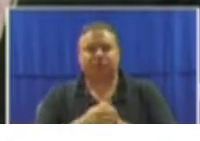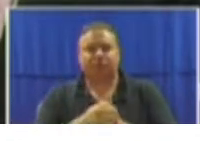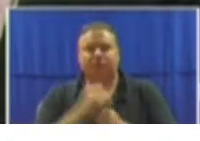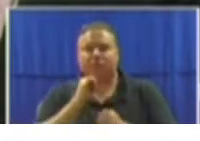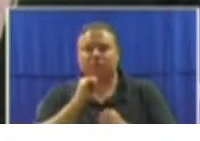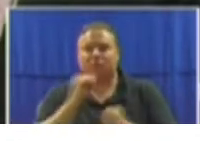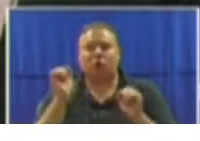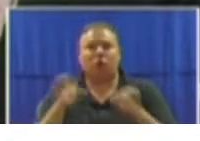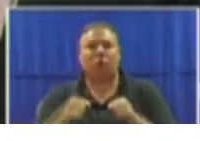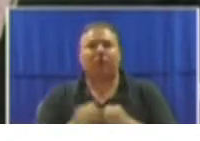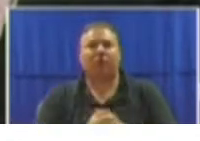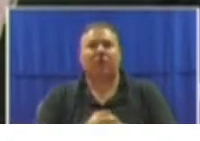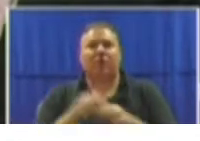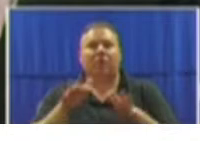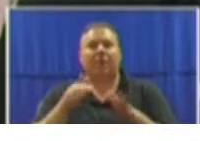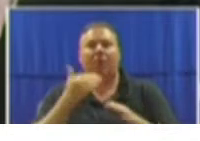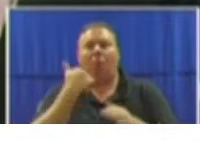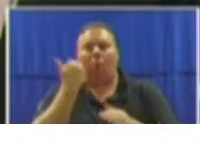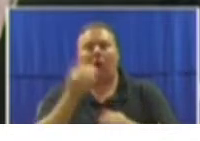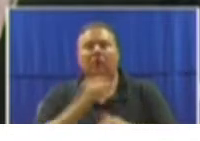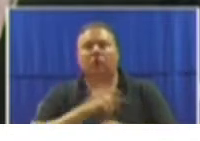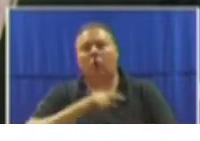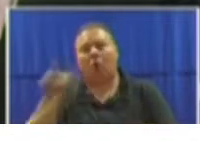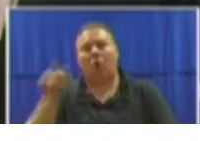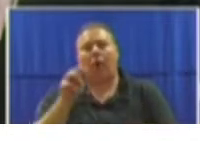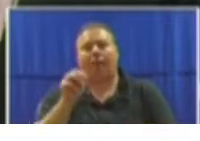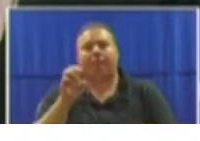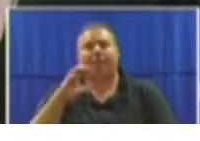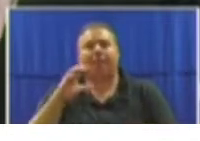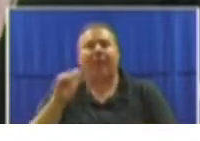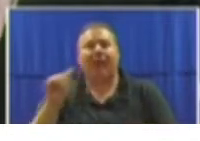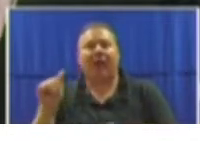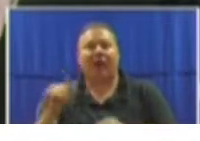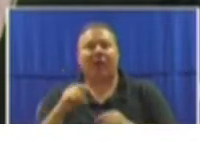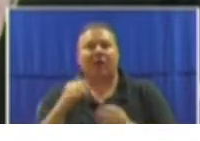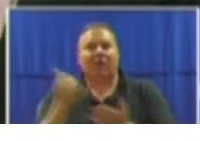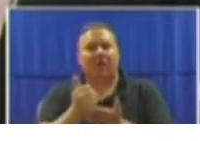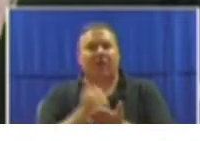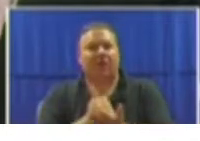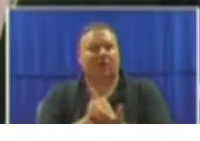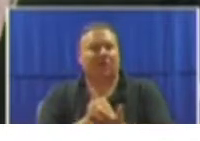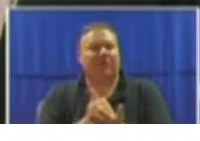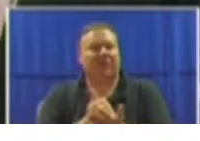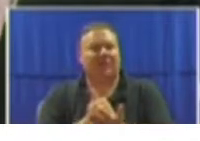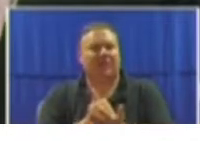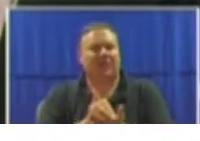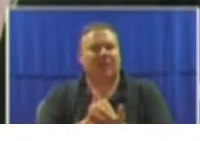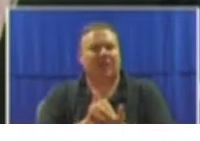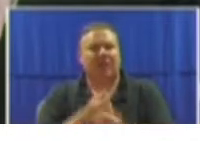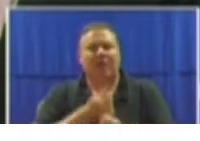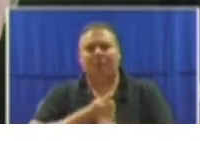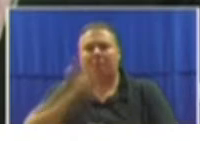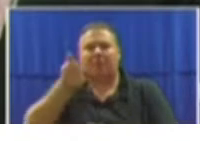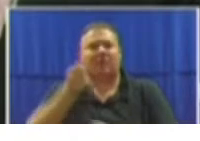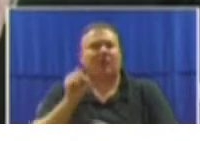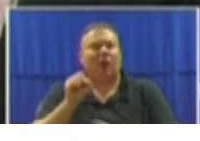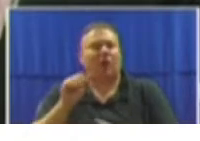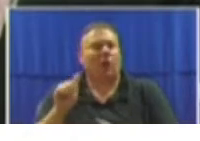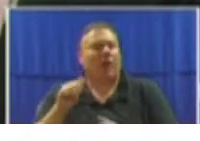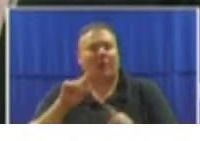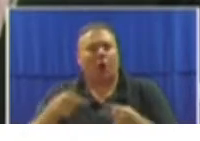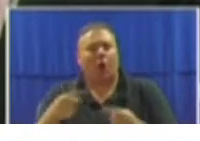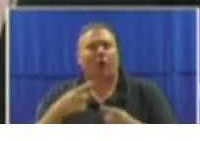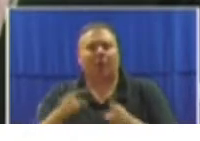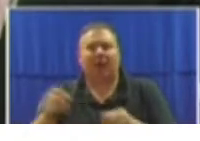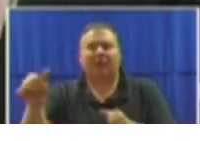Mecca can't get visas to Saudi Arabia, but Saudis get visas on arrival in South Africa, and